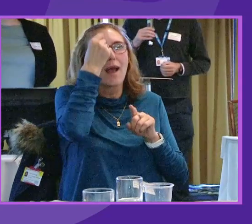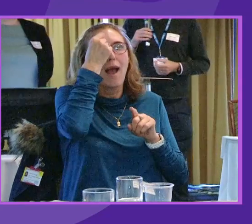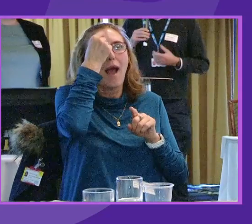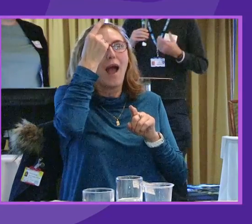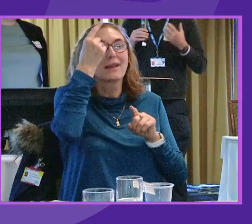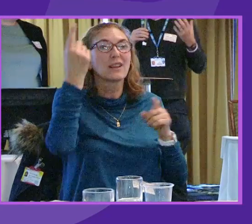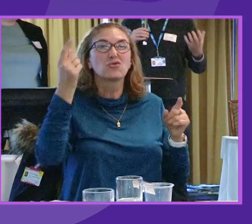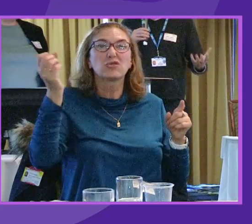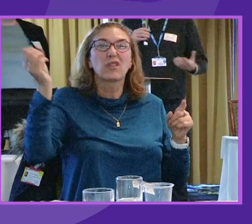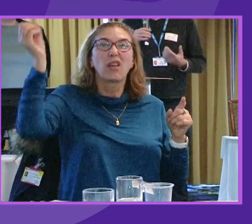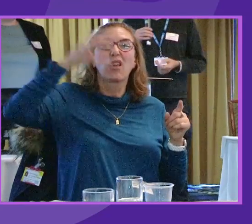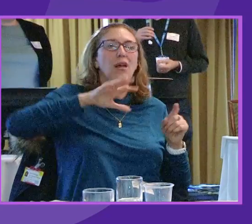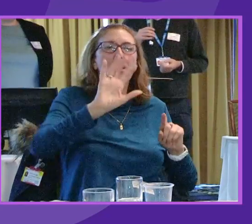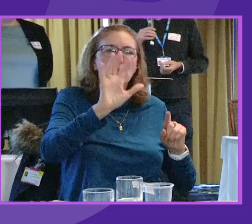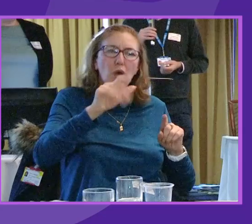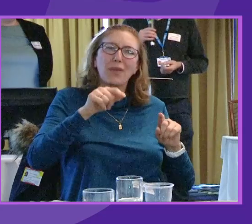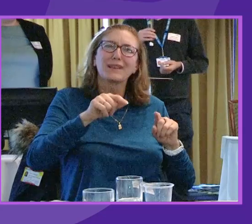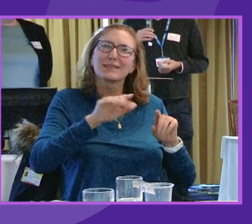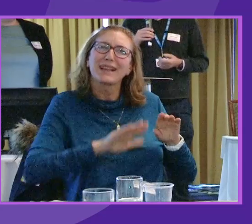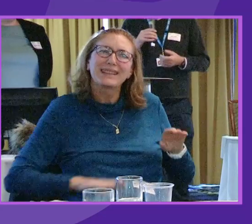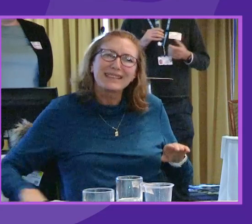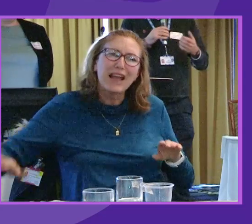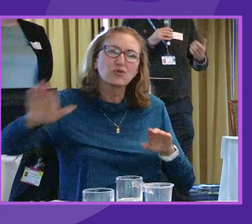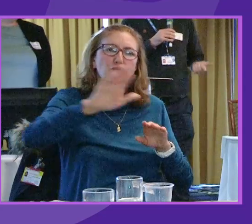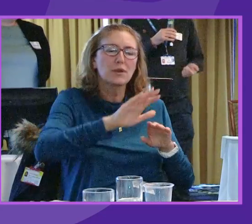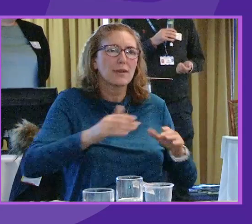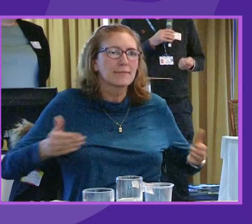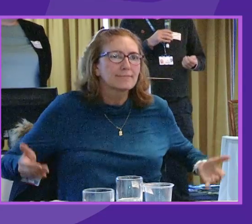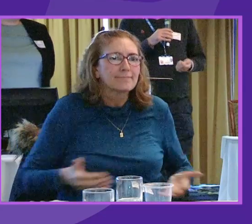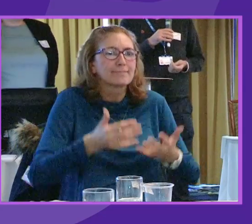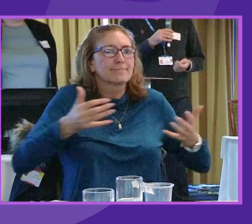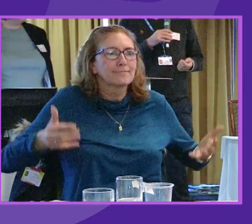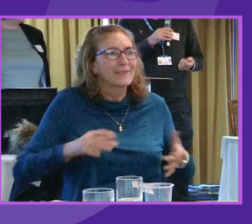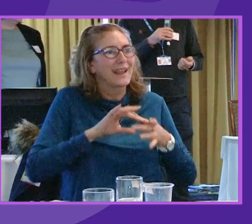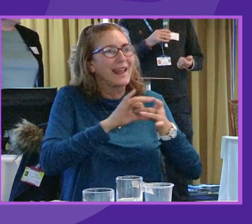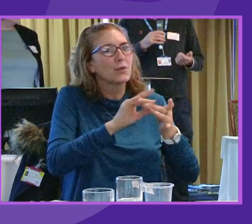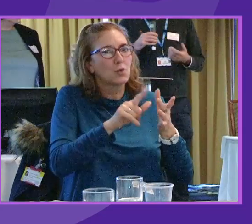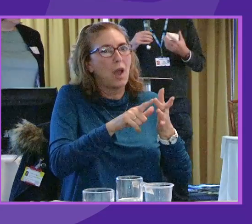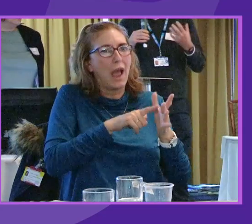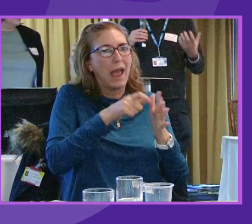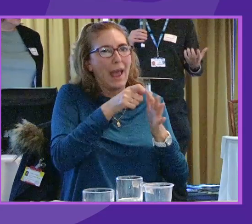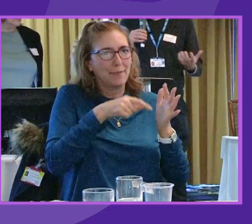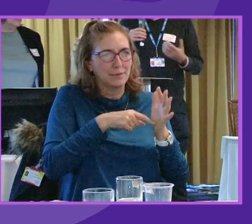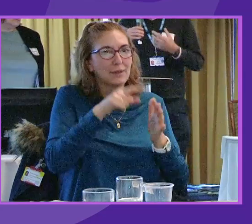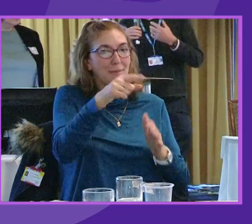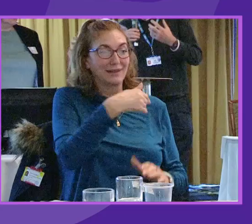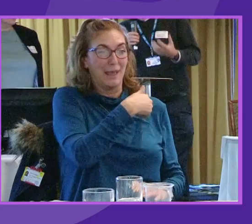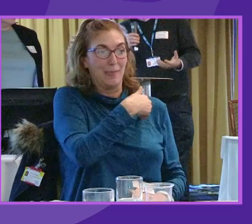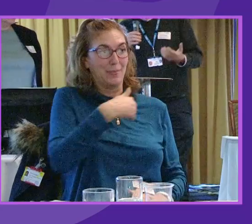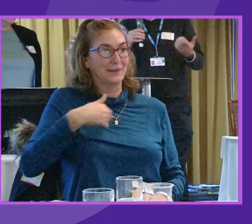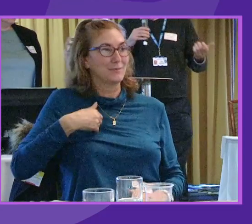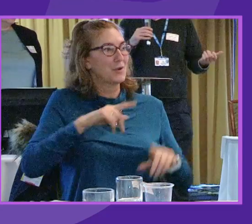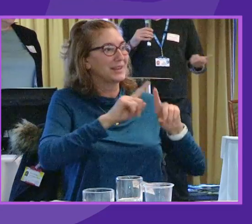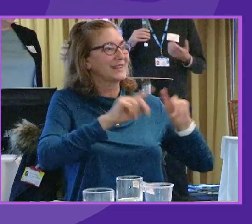in a pocket. There's kind of a national push behind IAPT for long-term conditions. But relating to some of this